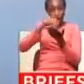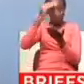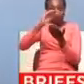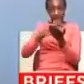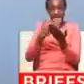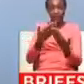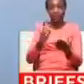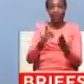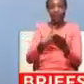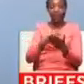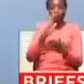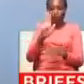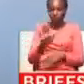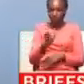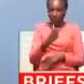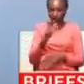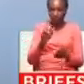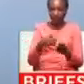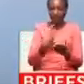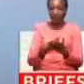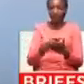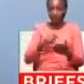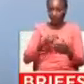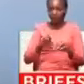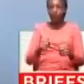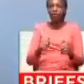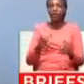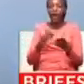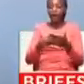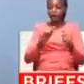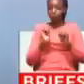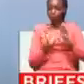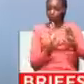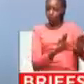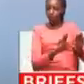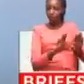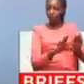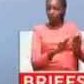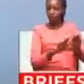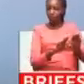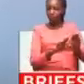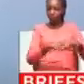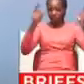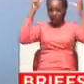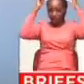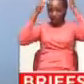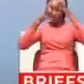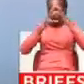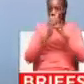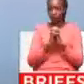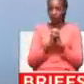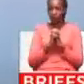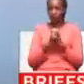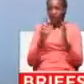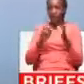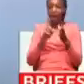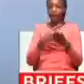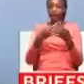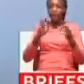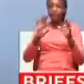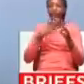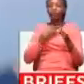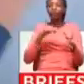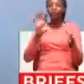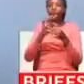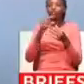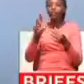hope that you have been encouraged and inspired to do something different about your life. And in case, again, you want to reach out to Erica Mukiso and Bamboo, you